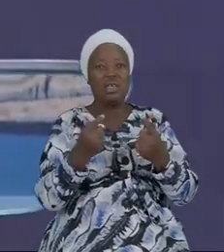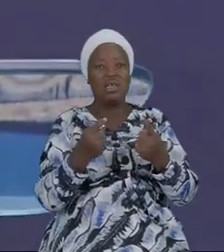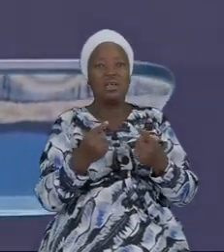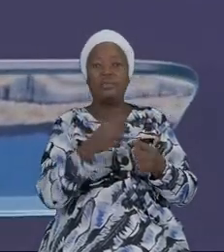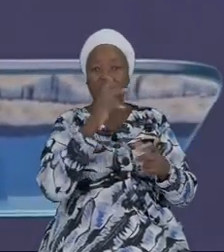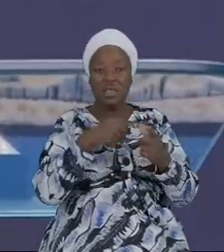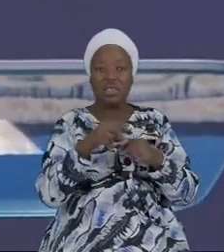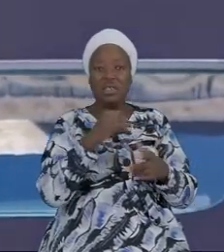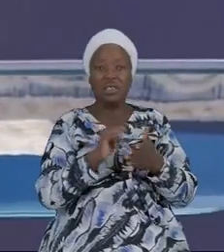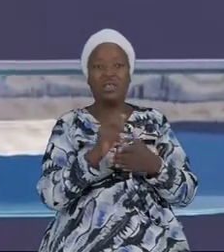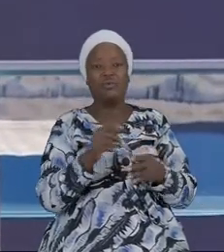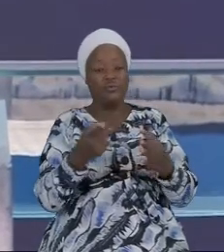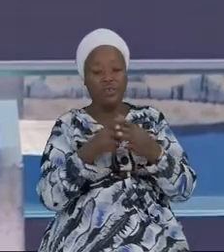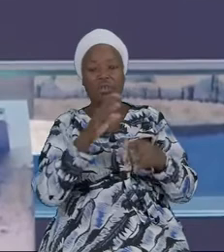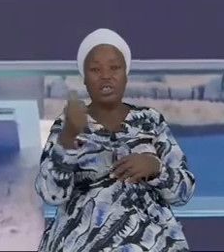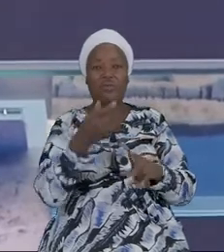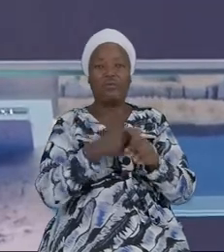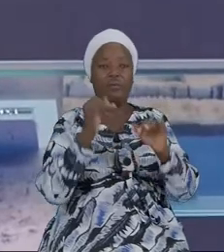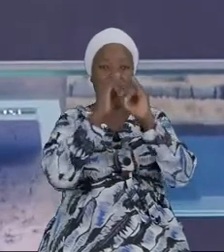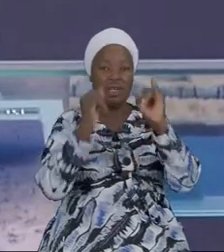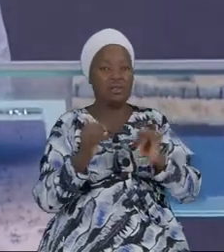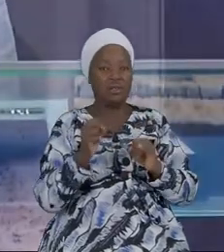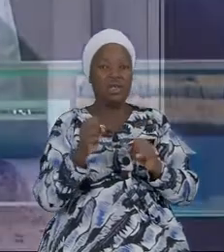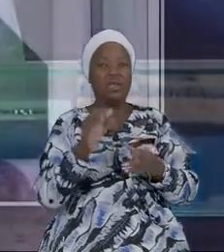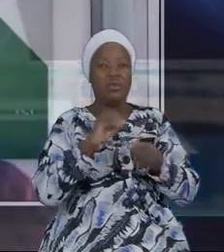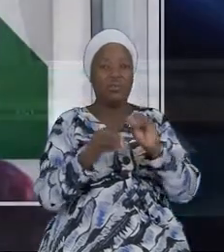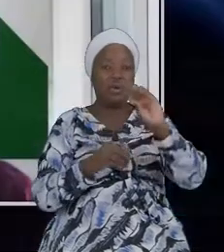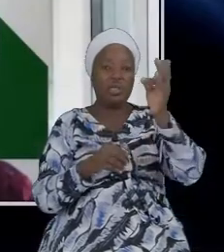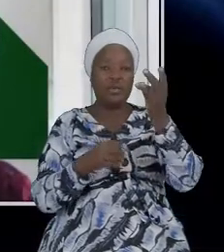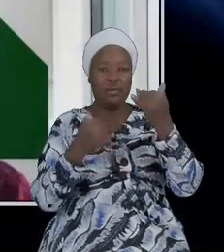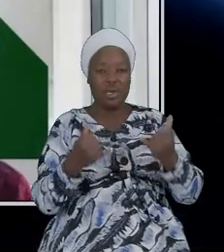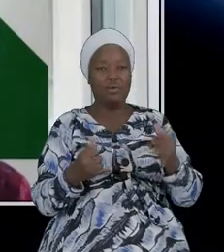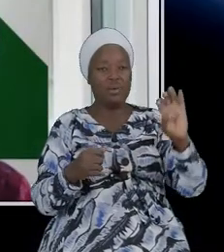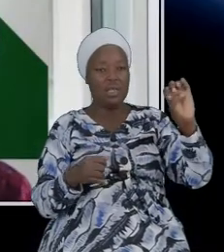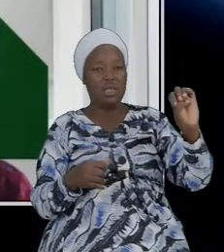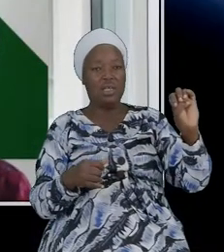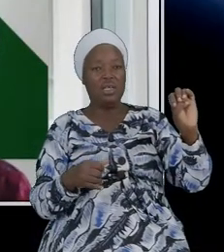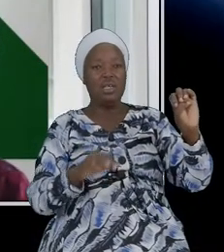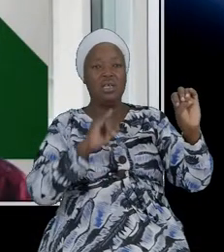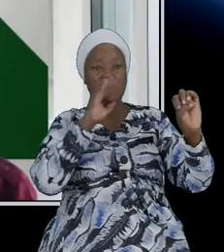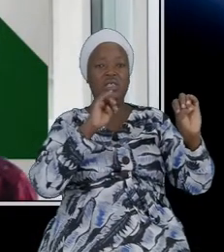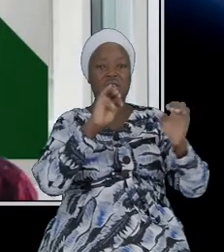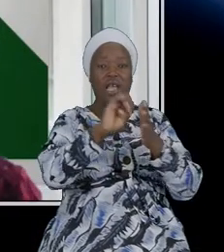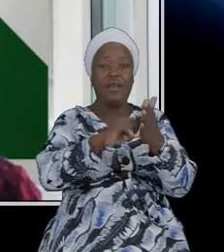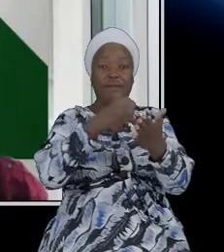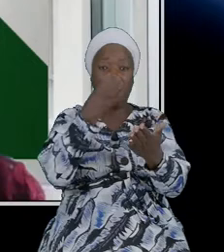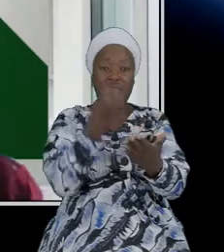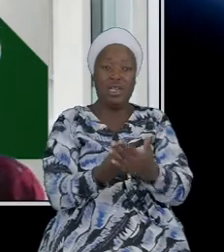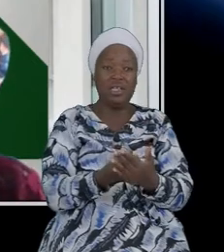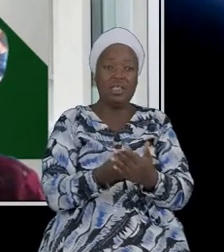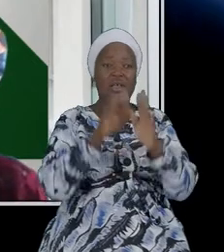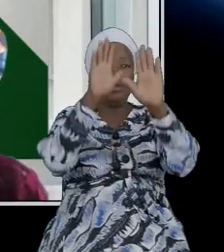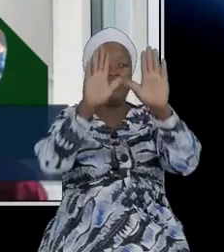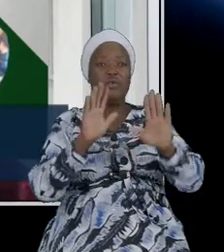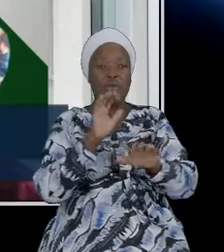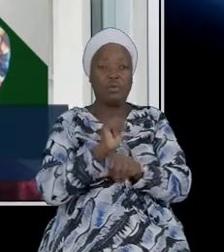from idols. We're looking at number 7 now, E, the evident miracles for